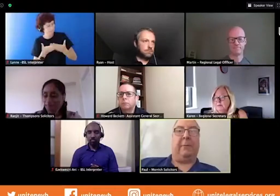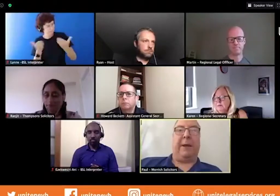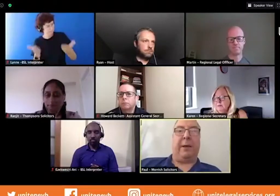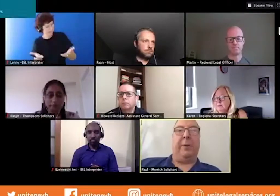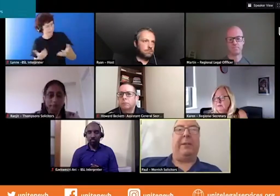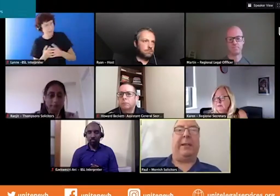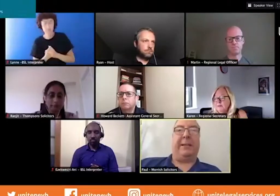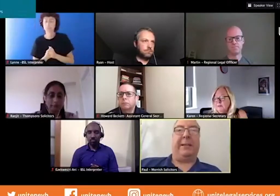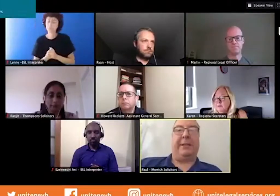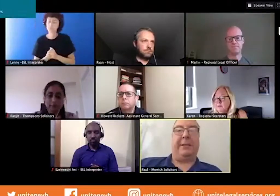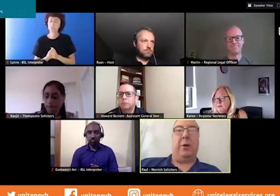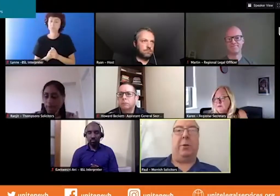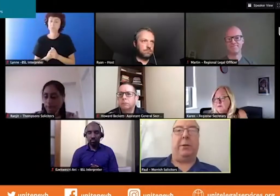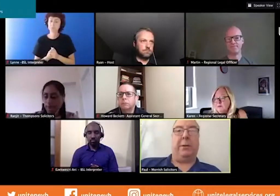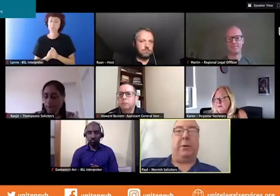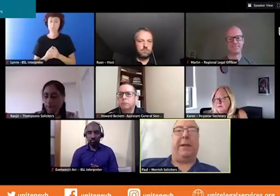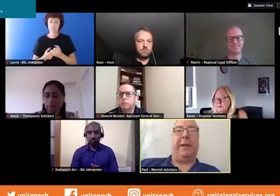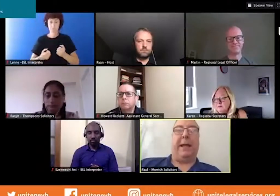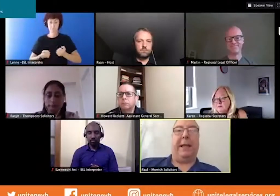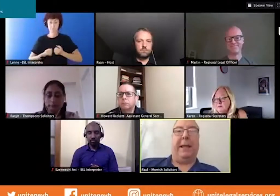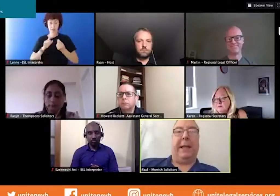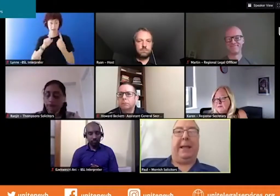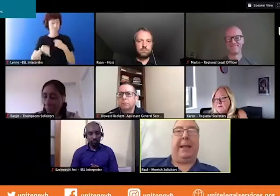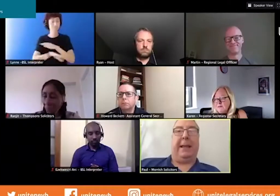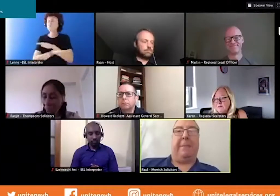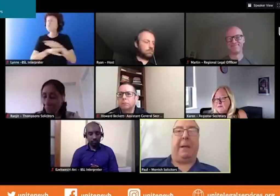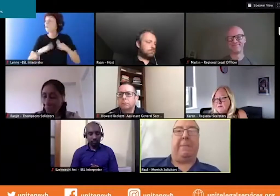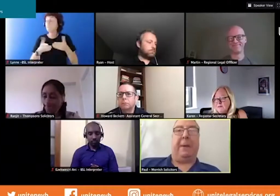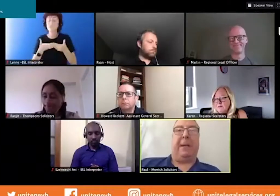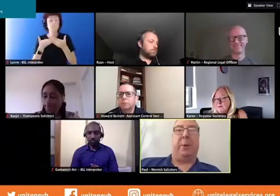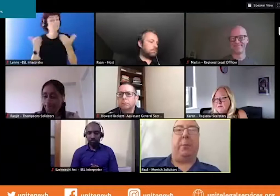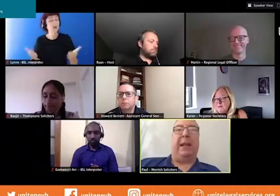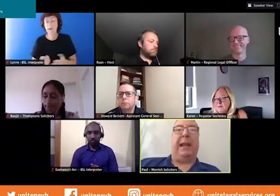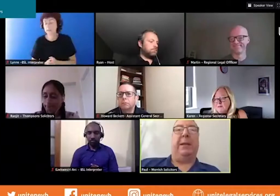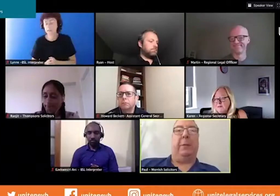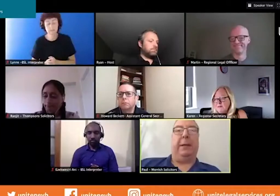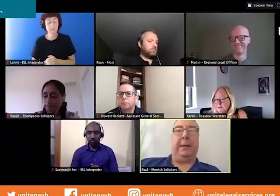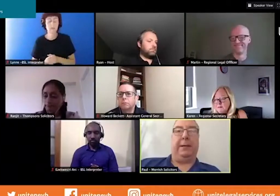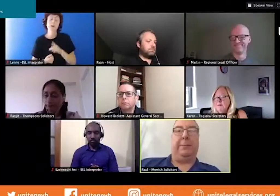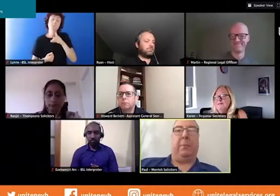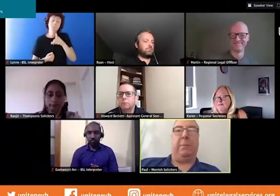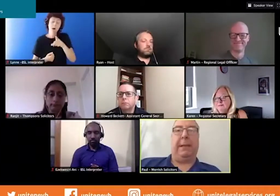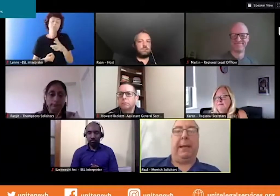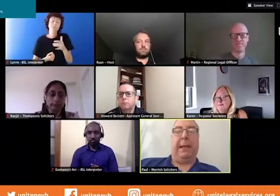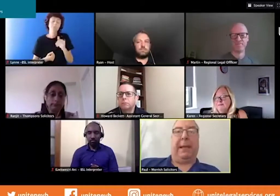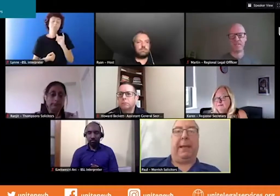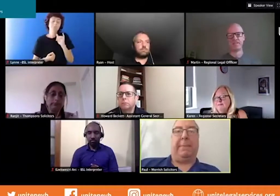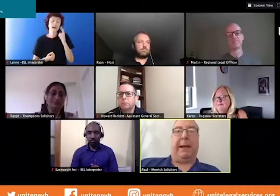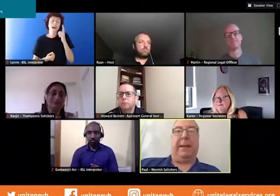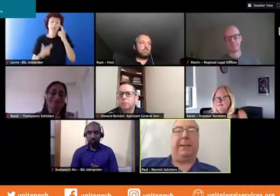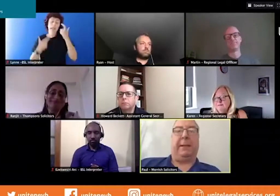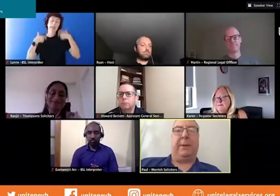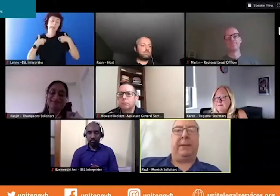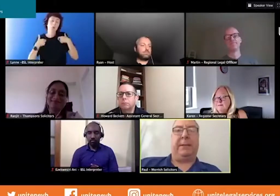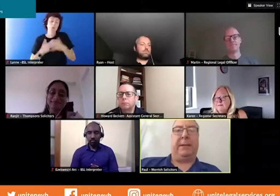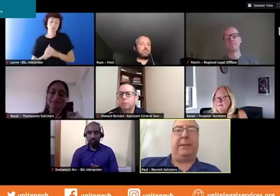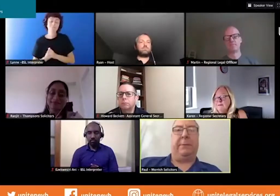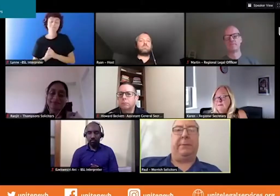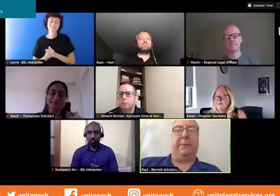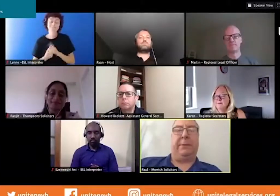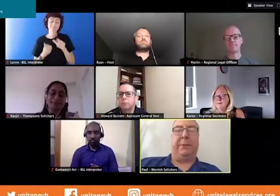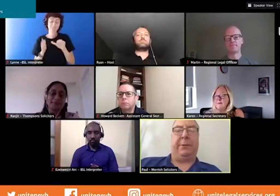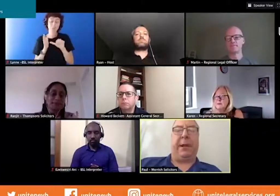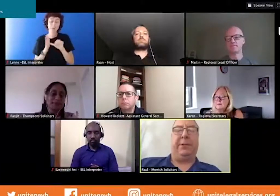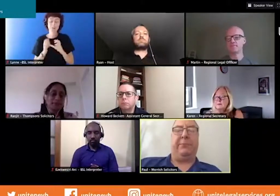Right, well, my common sense answer is no, it's not fair. But it's probably legal is the problem. And this is something that seems to